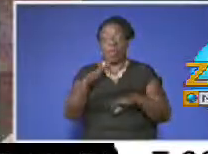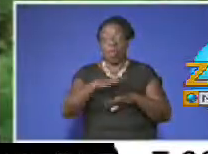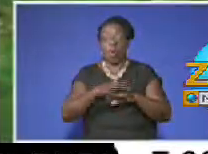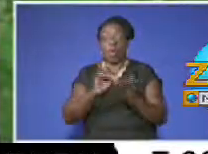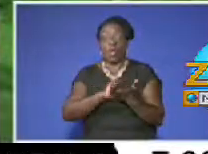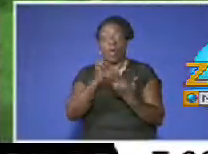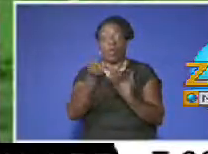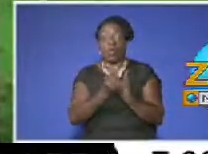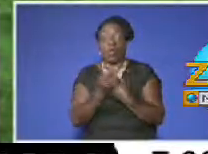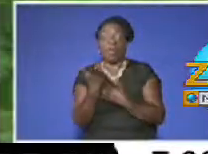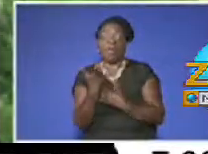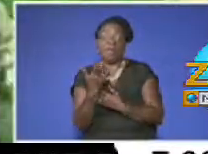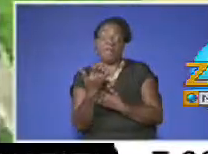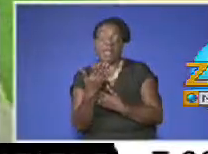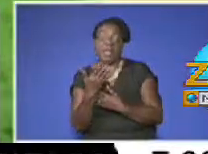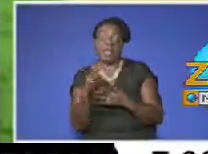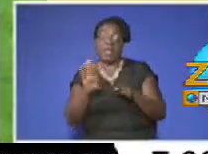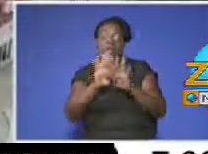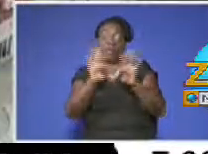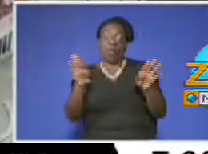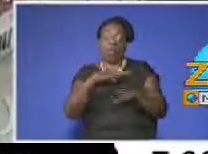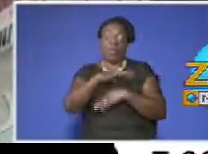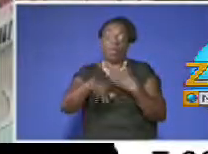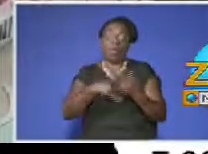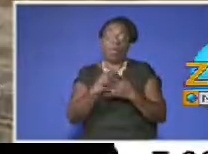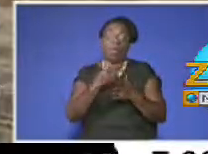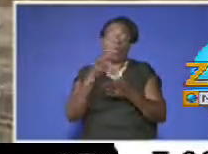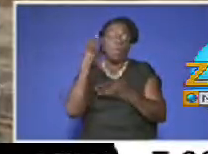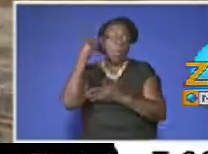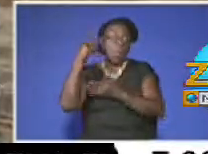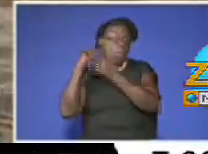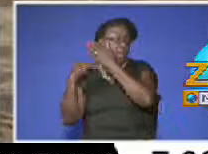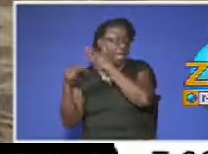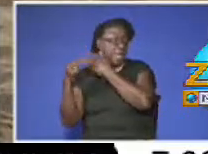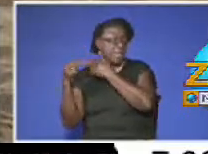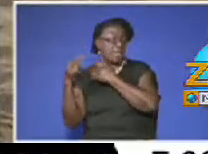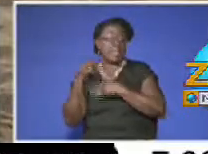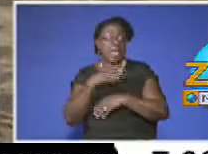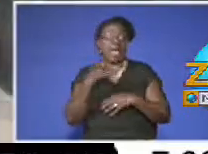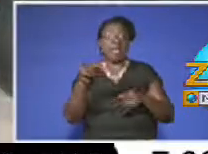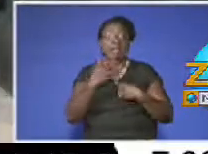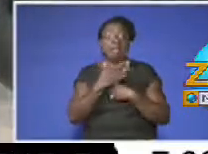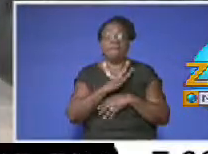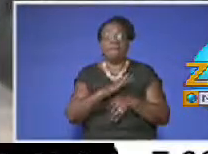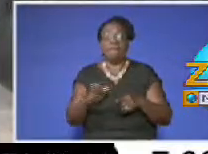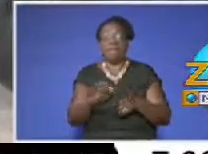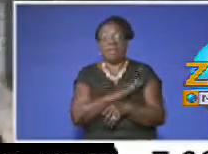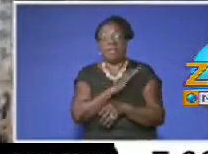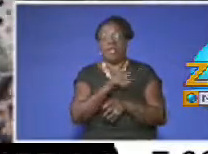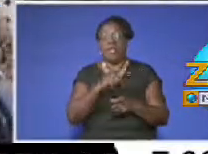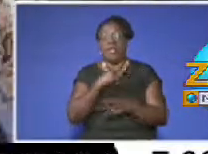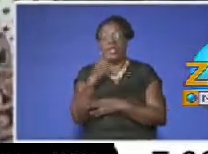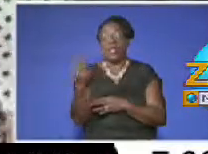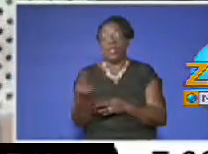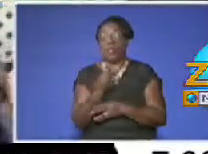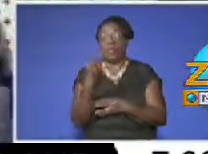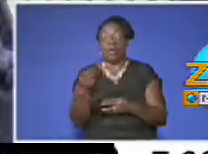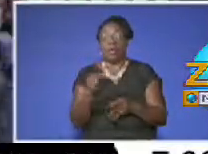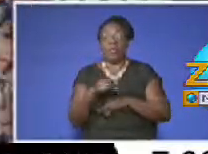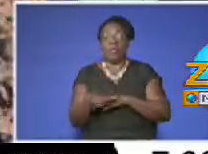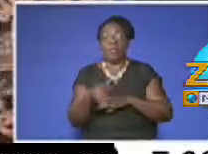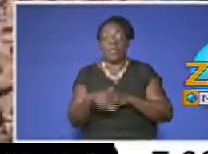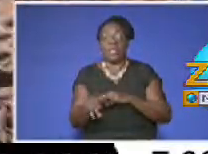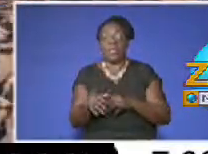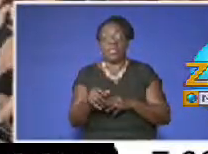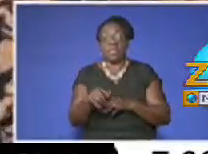the date to reopen hotels on all islands to resume full operations and the full use of the beach, which is described as a critical component of our